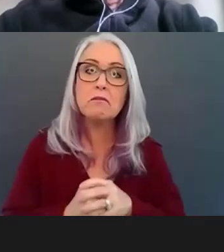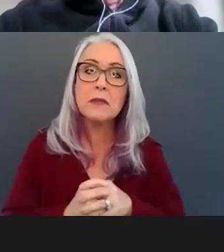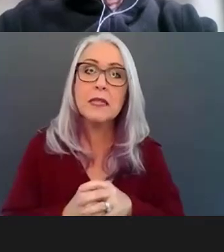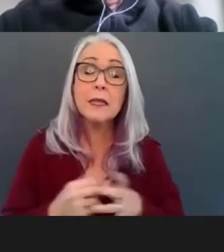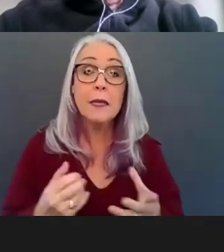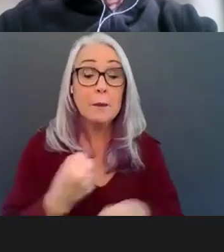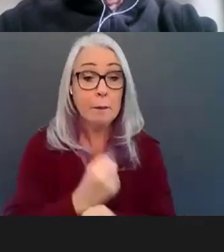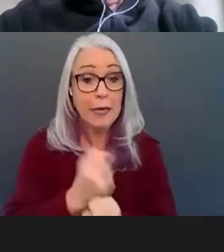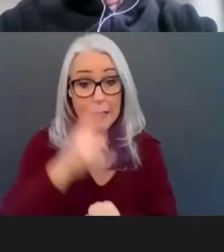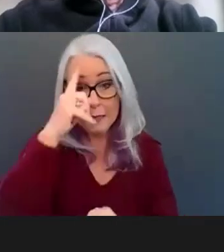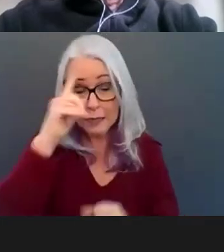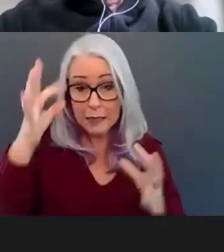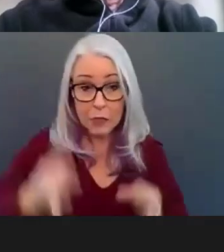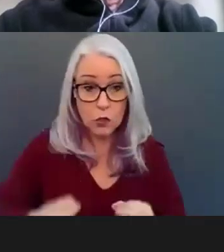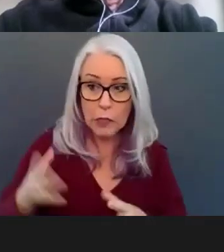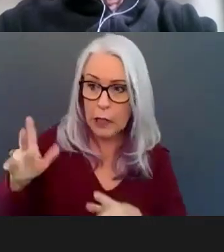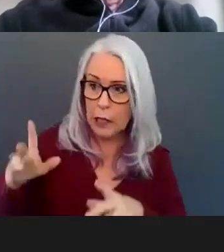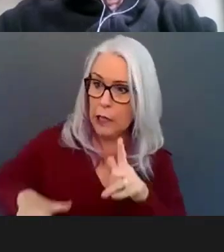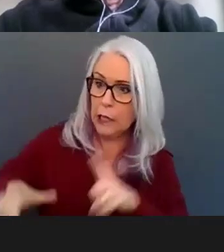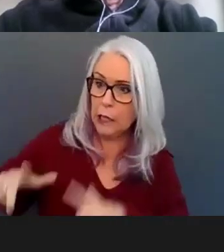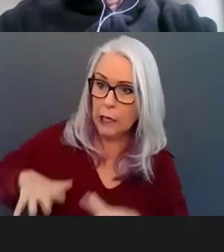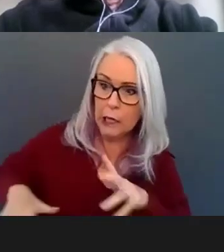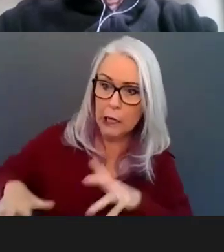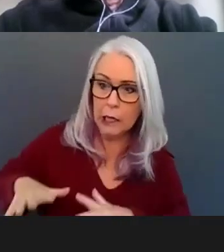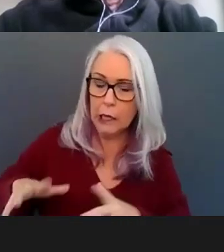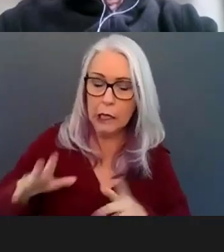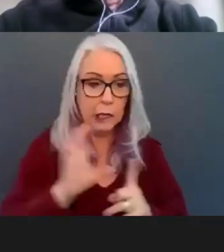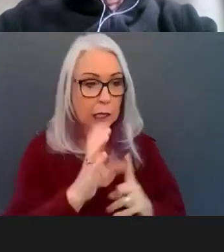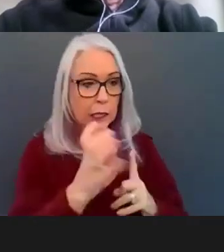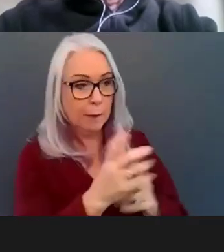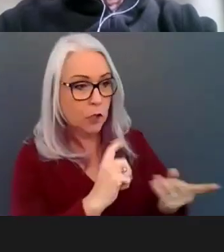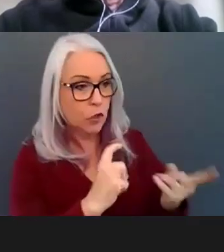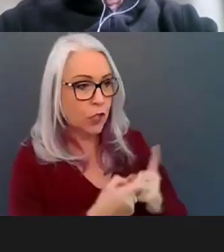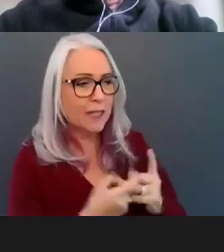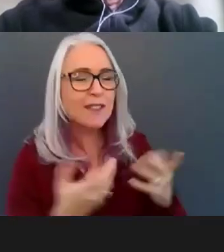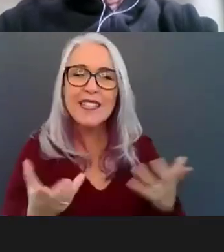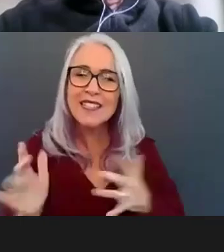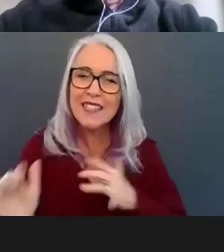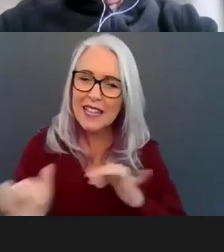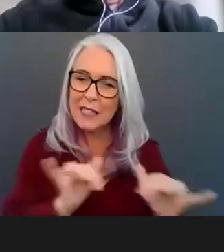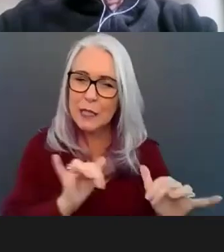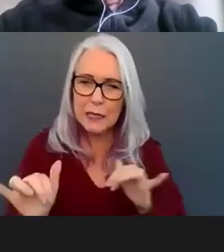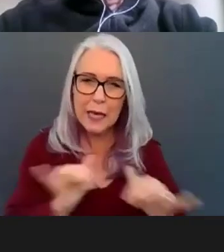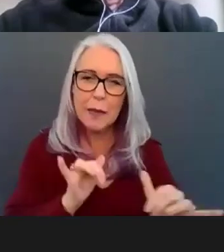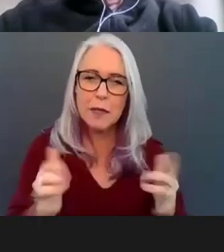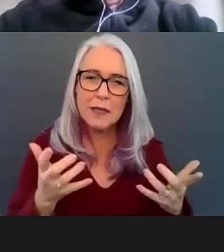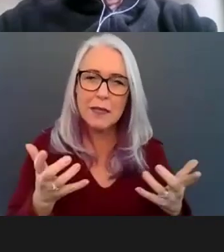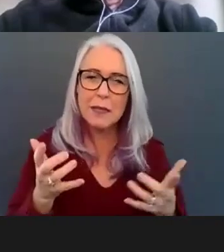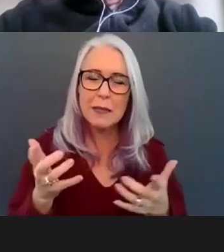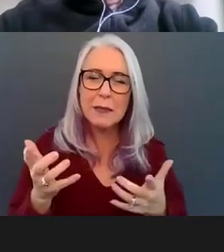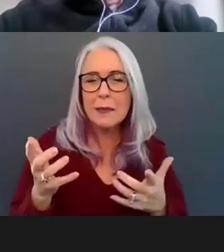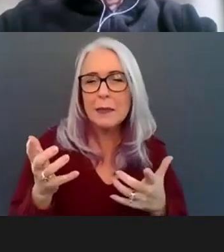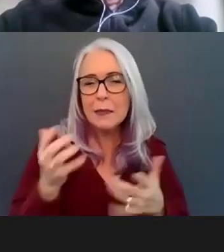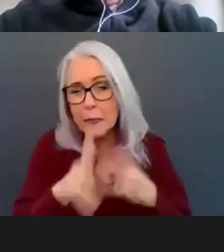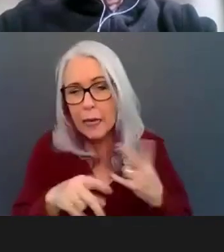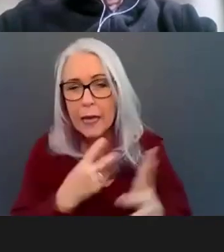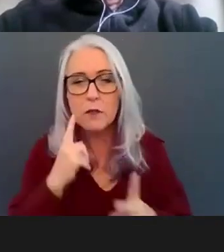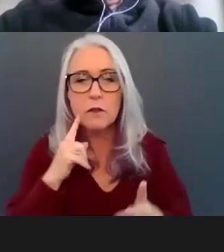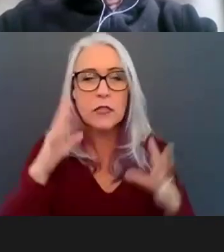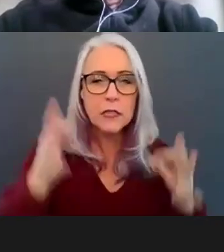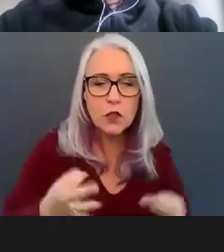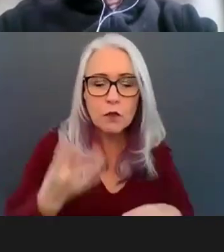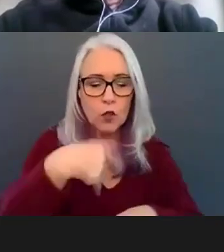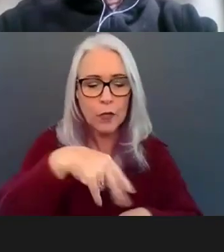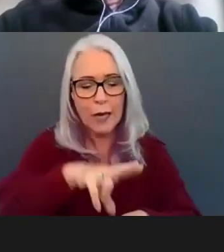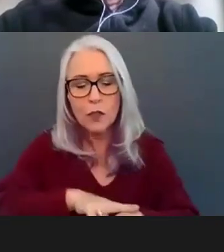under uncertainty, and climate change is not much different than sort of the current decisions that we make related to natural resource management.